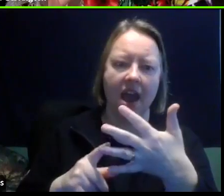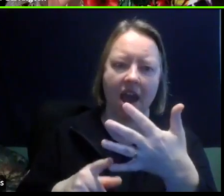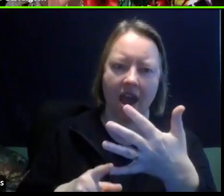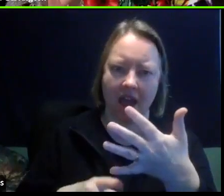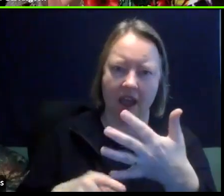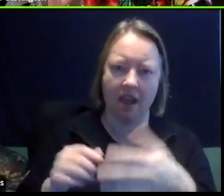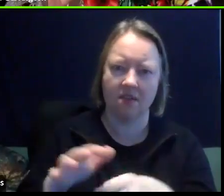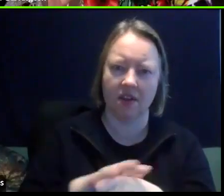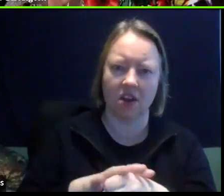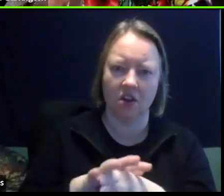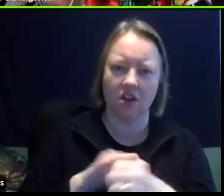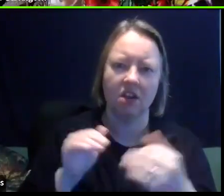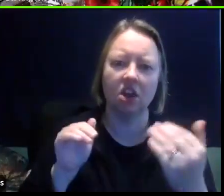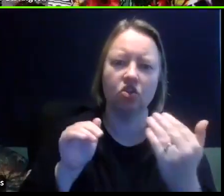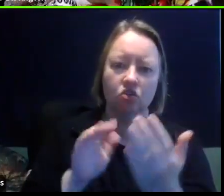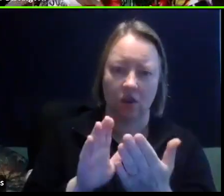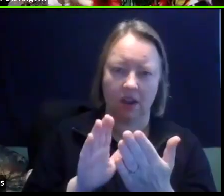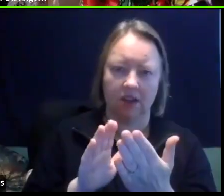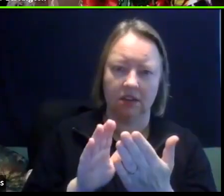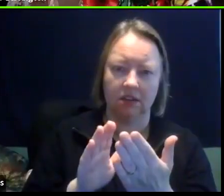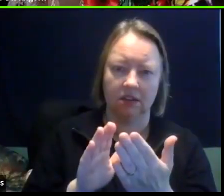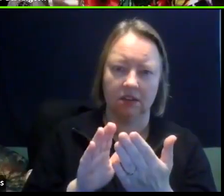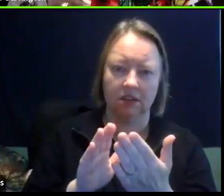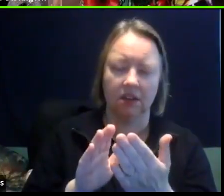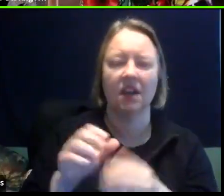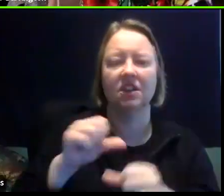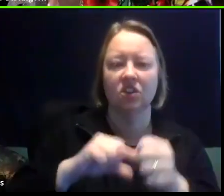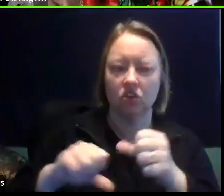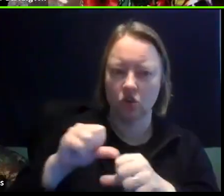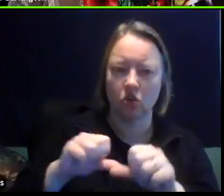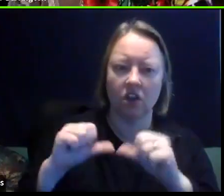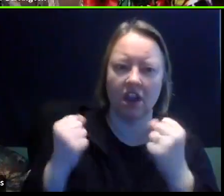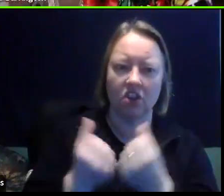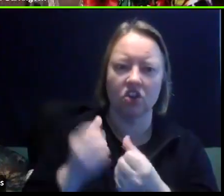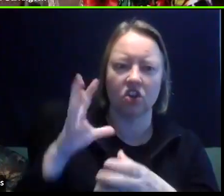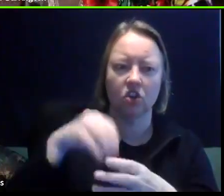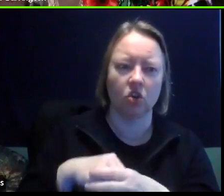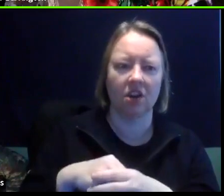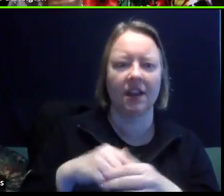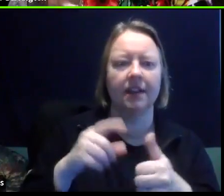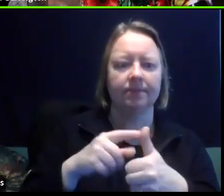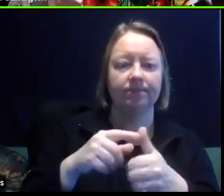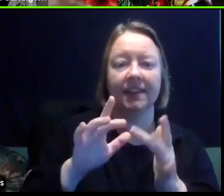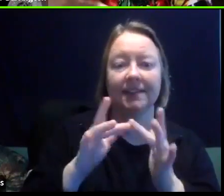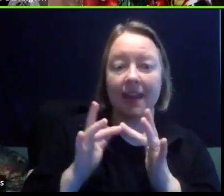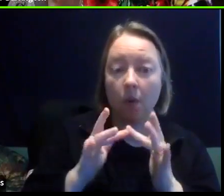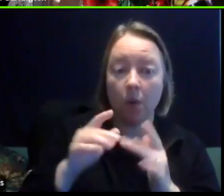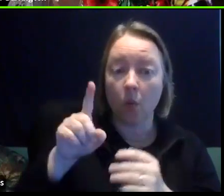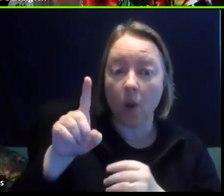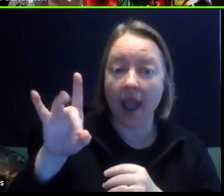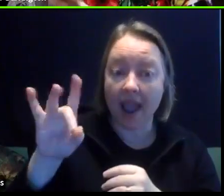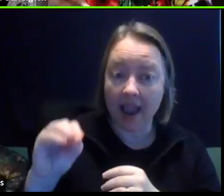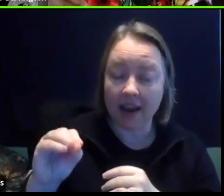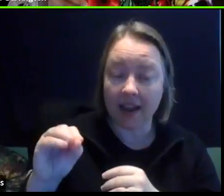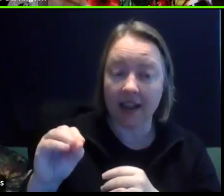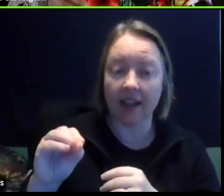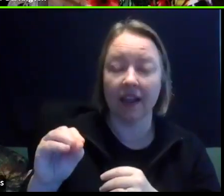were addressed and social agencies that were included. We had Network 180 that deals with the